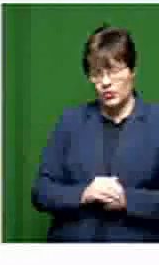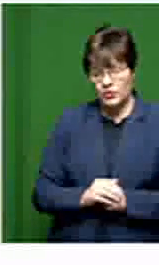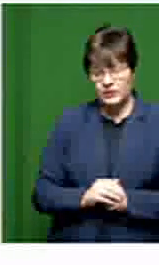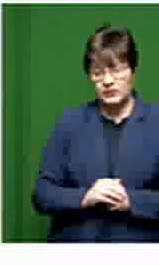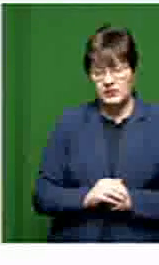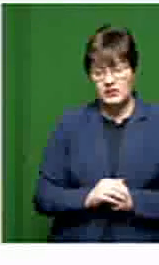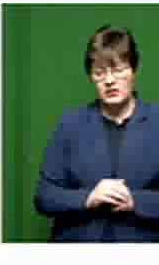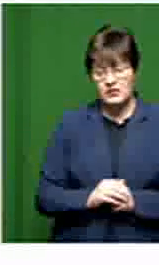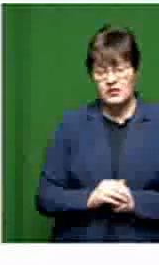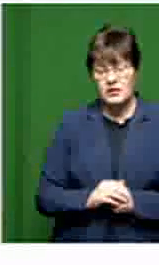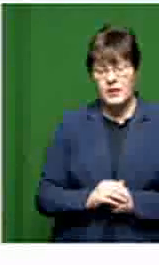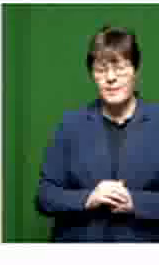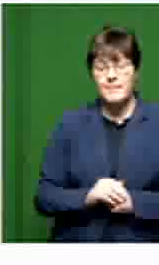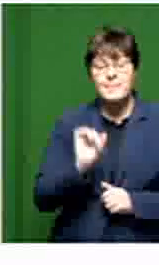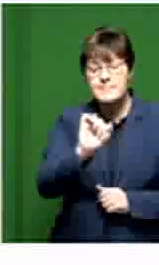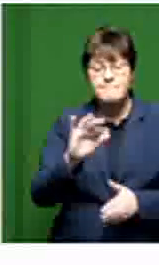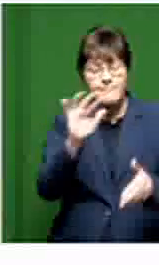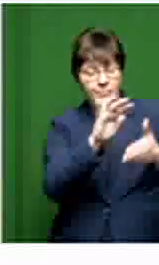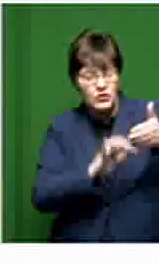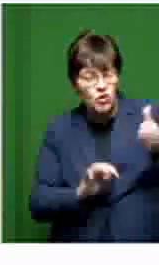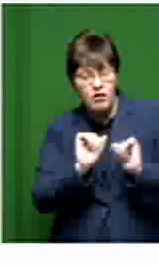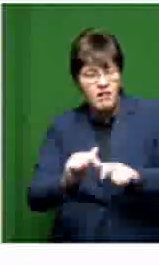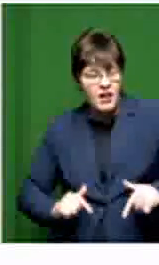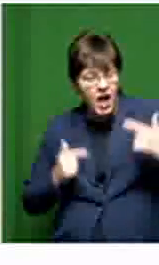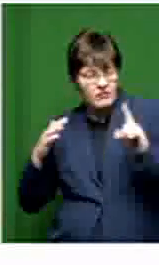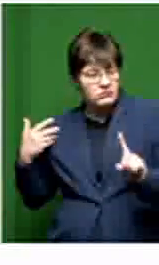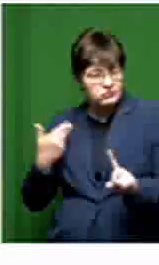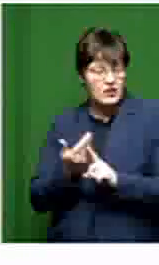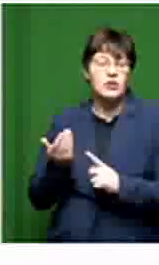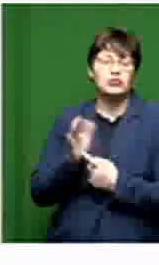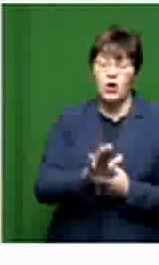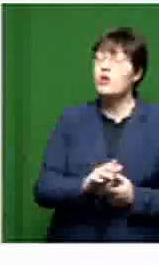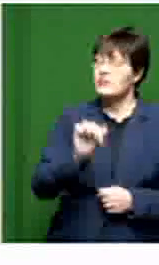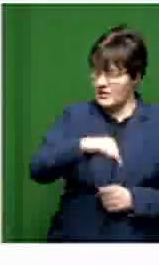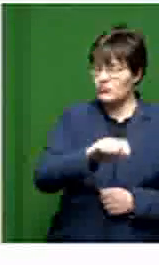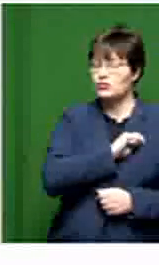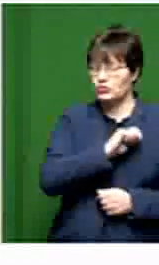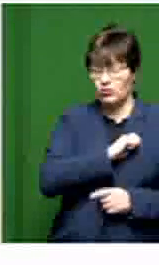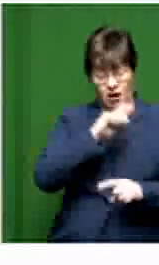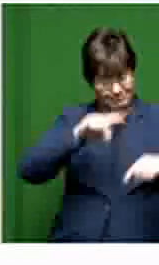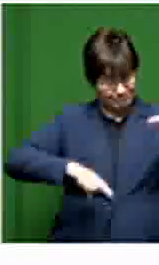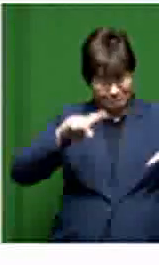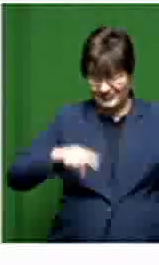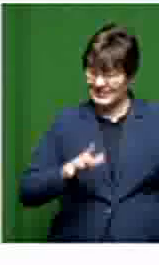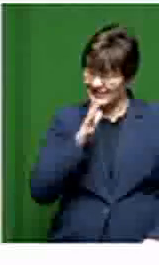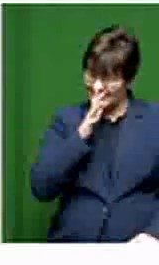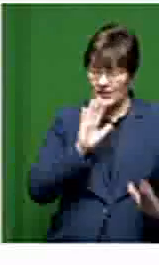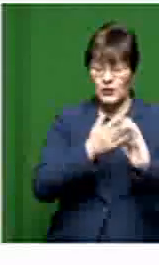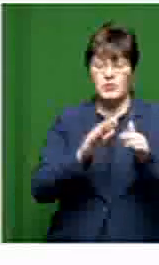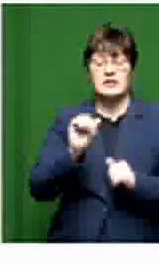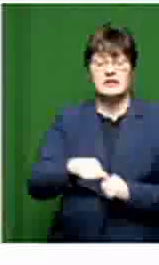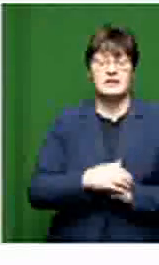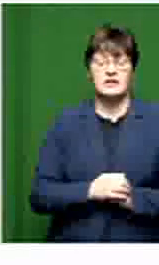Their stories are reflected. So yes, we do have a diverse, very diverse